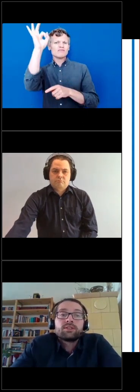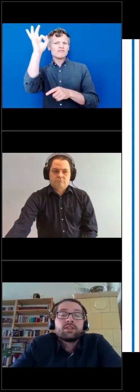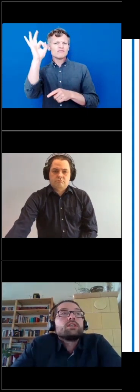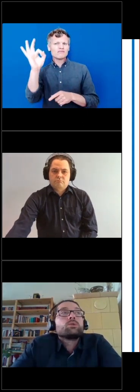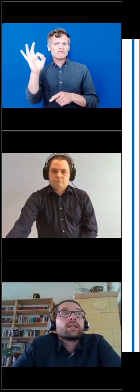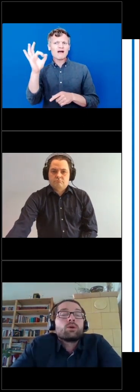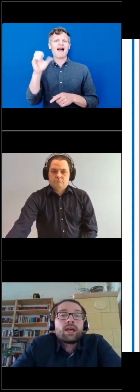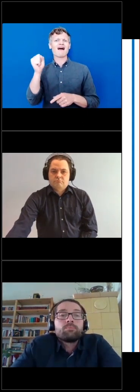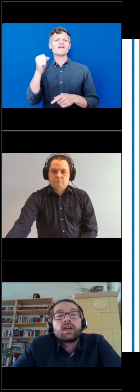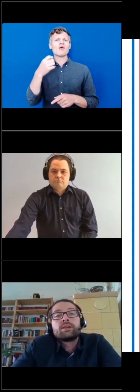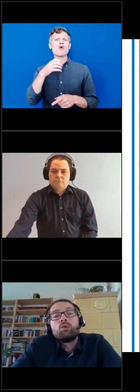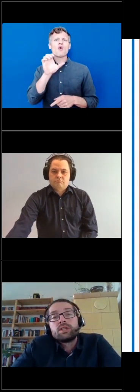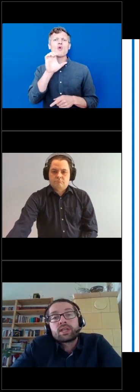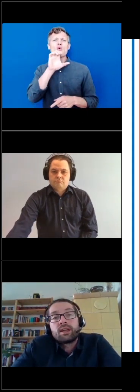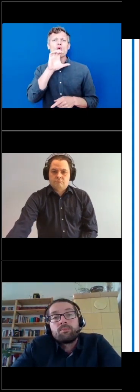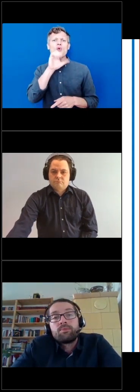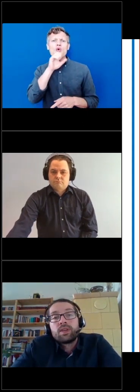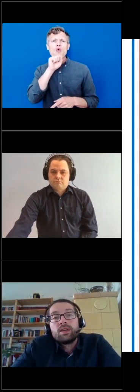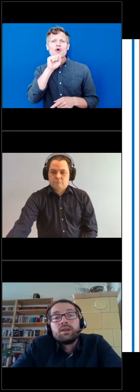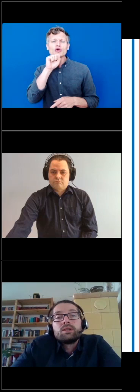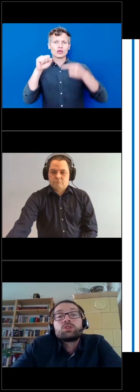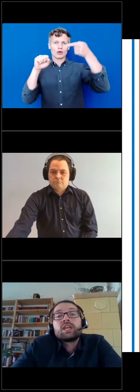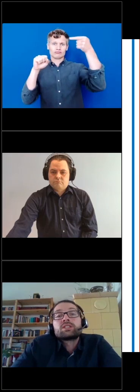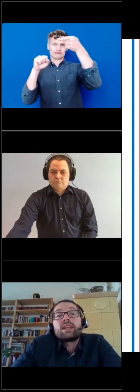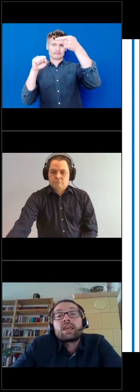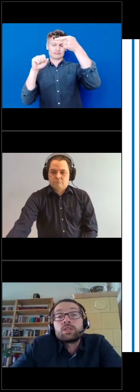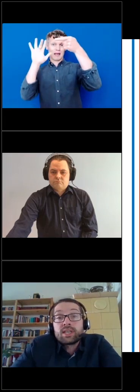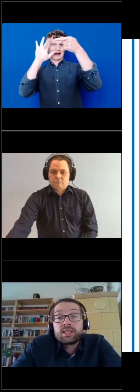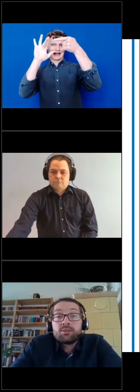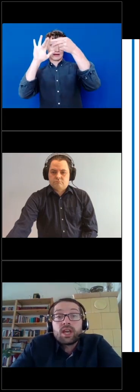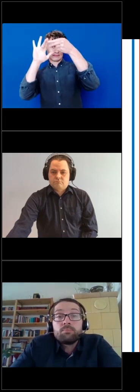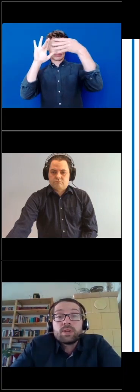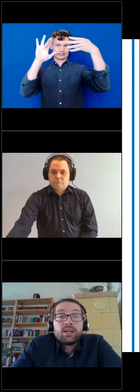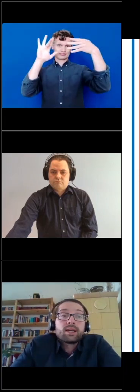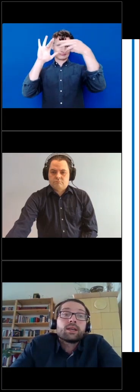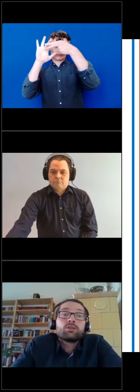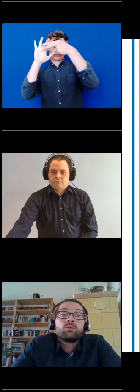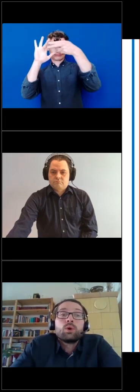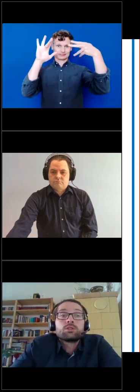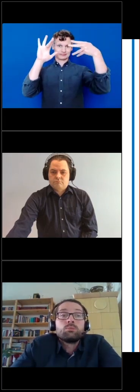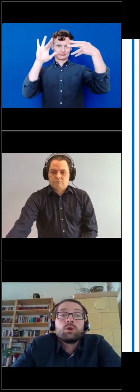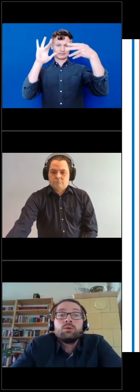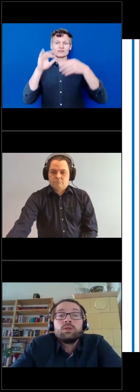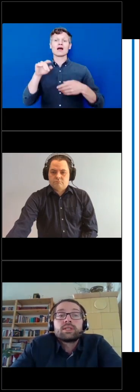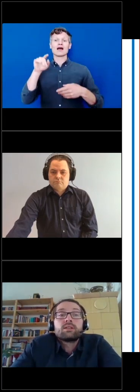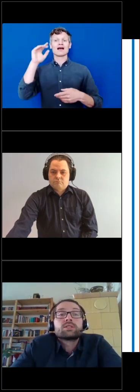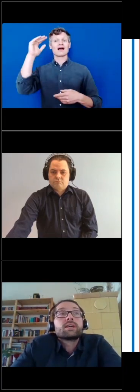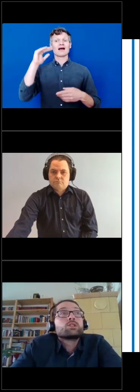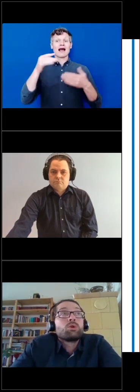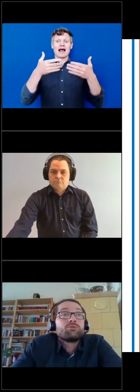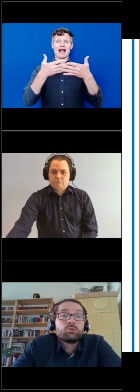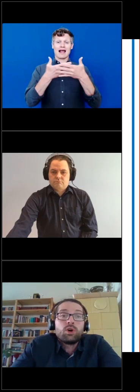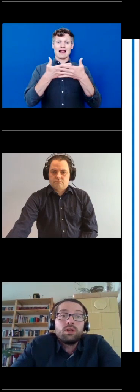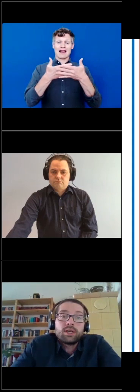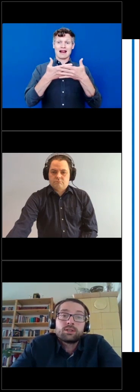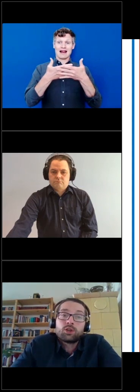top left, you can collapse and open it again. To change the language setting of the app, click on the world symbol that looks like a